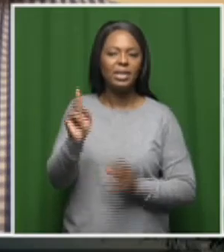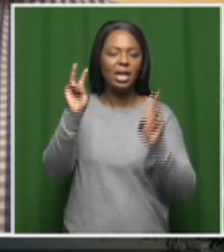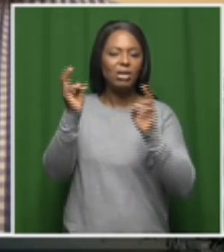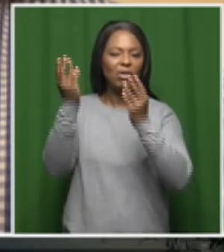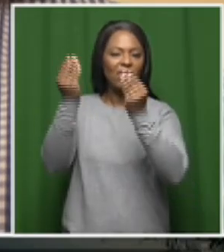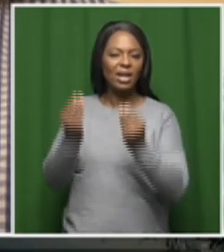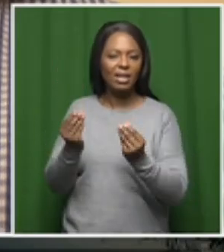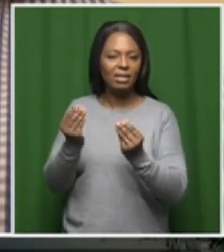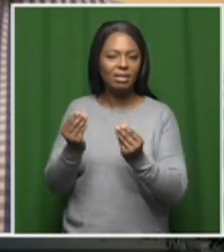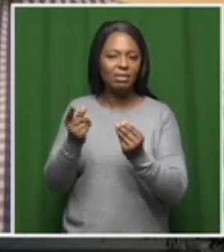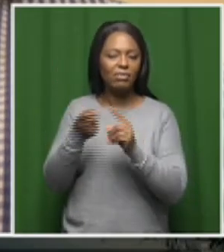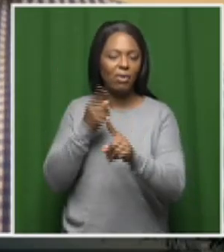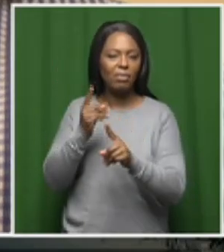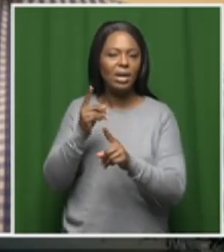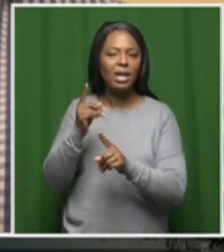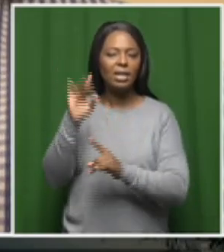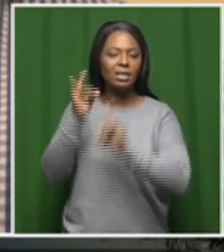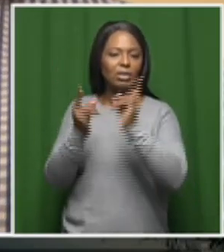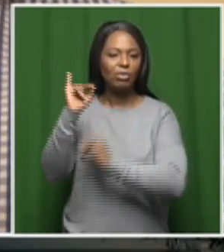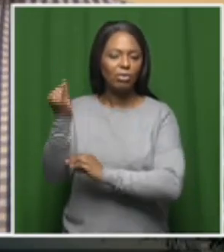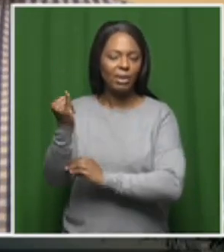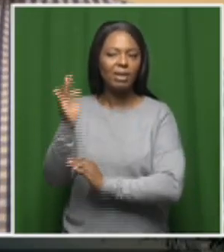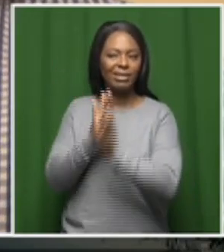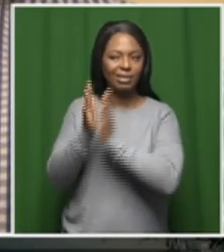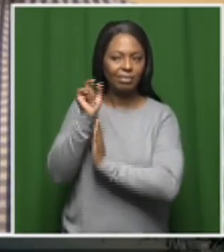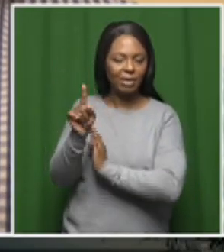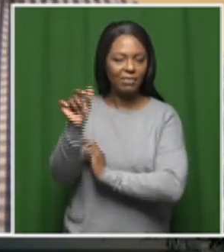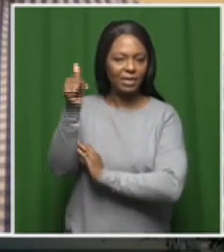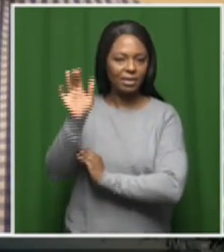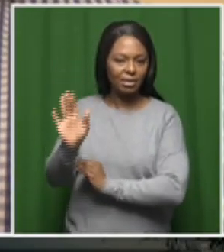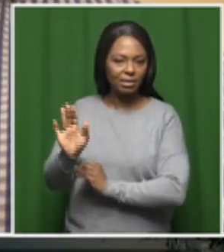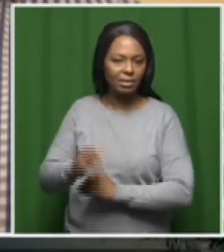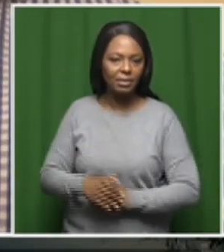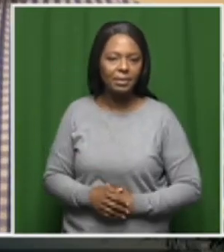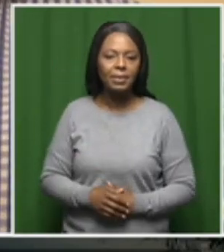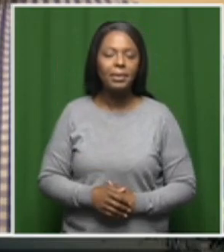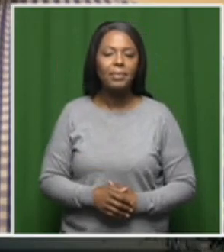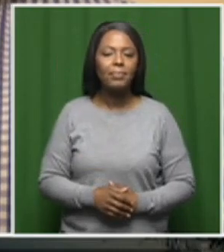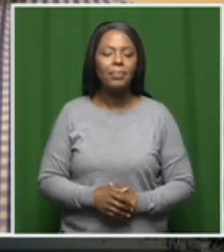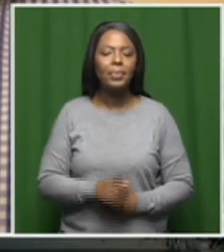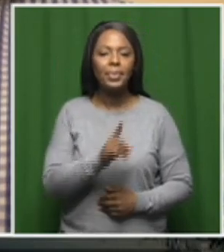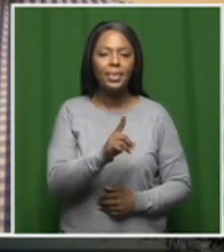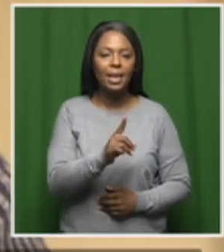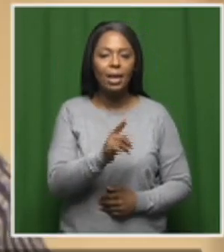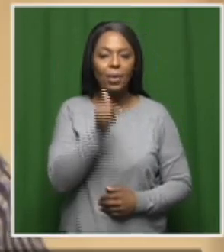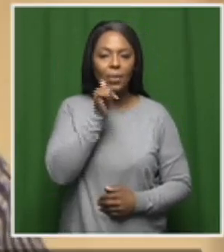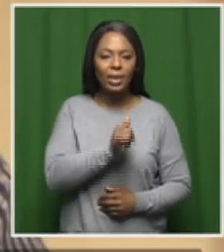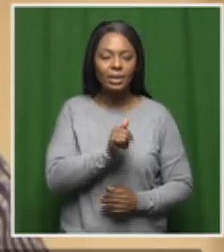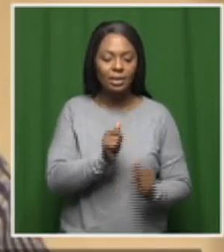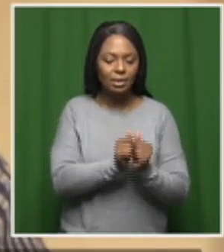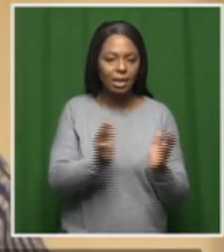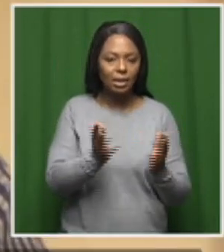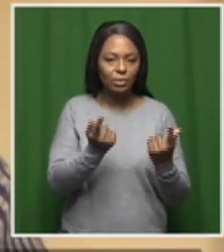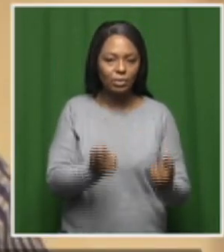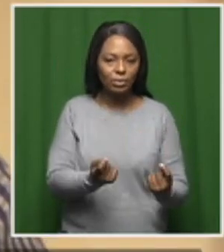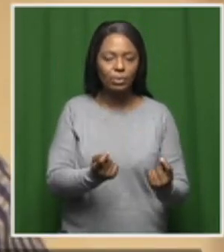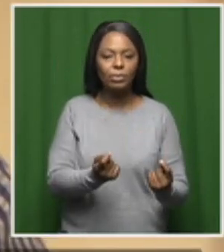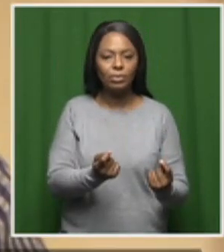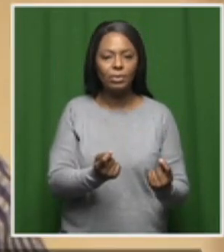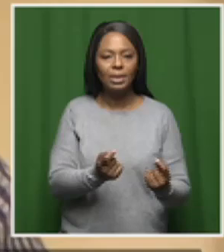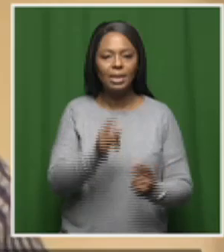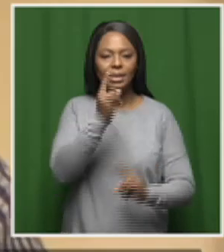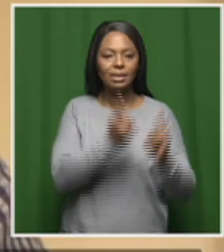finances. Yeah, thanks. When we started doing this, the city was owed about 65